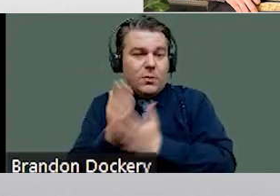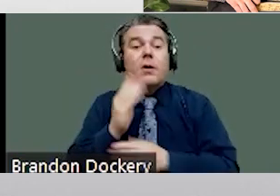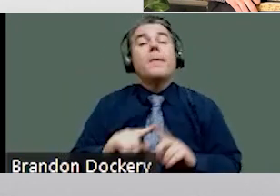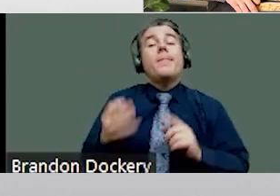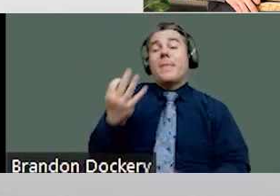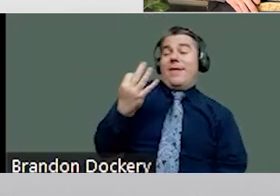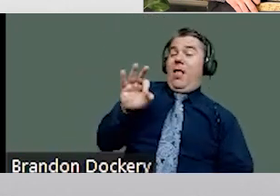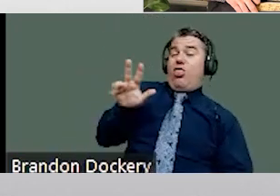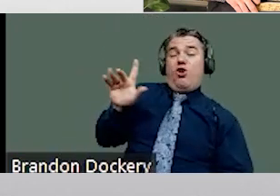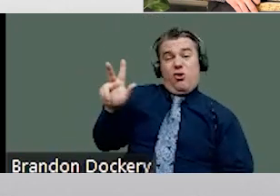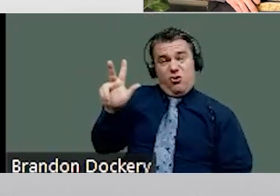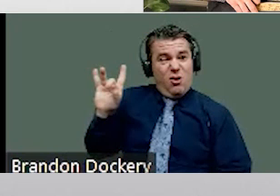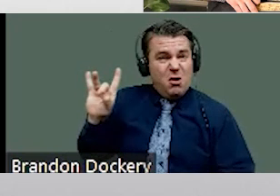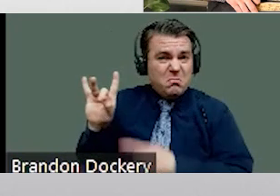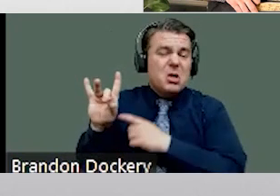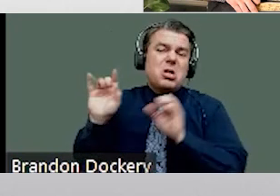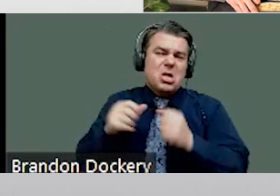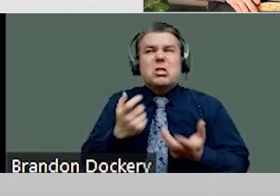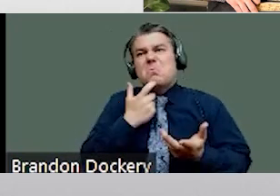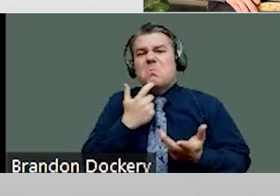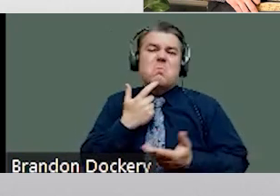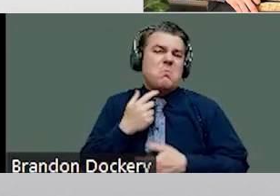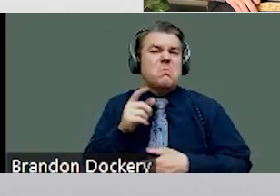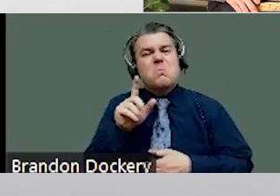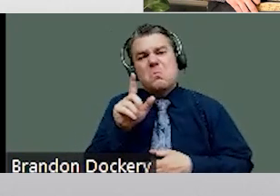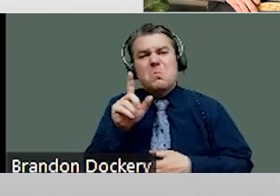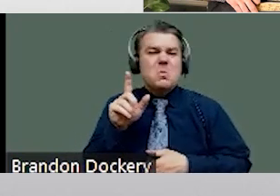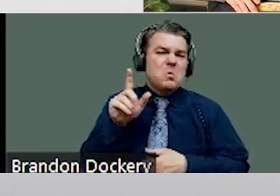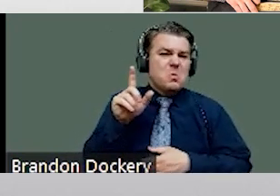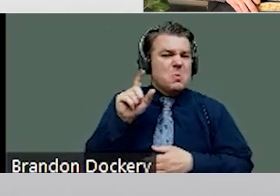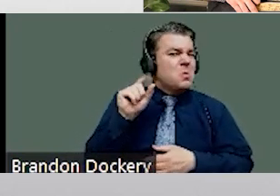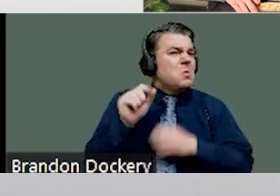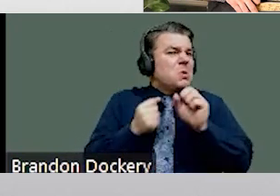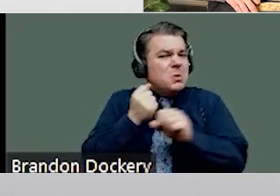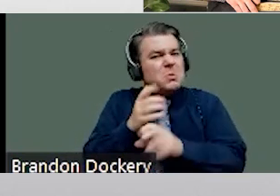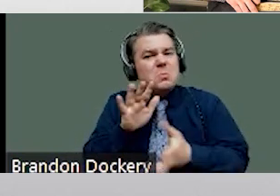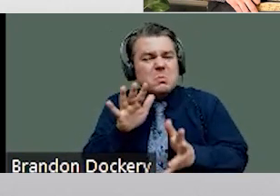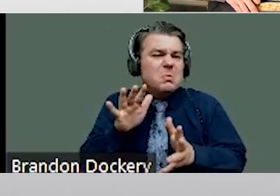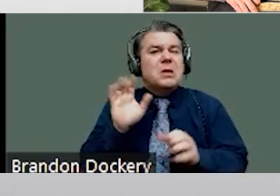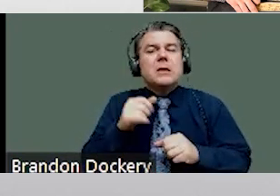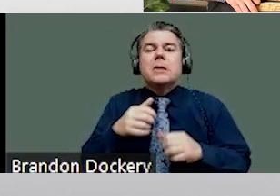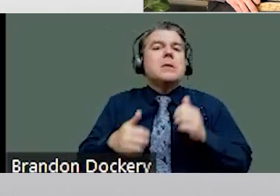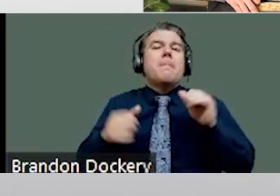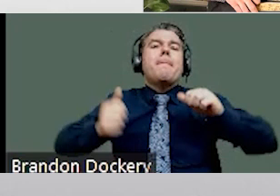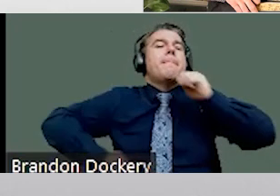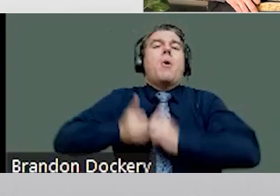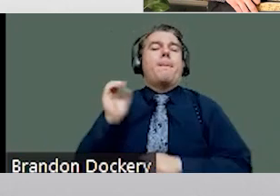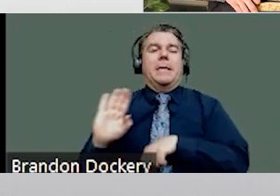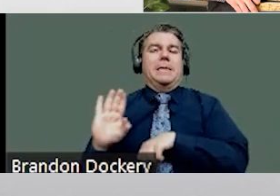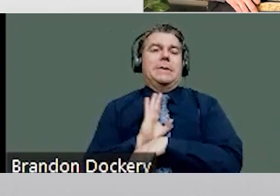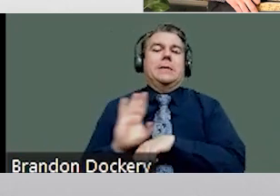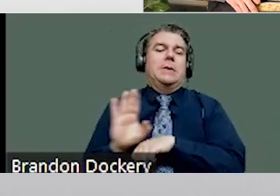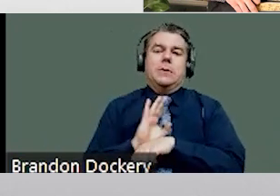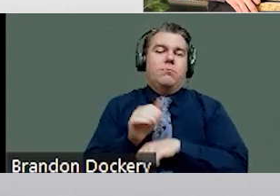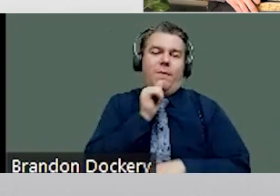from 1938, you could argue again for a couple decades, it largely stays within business and mostly